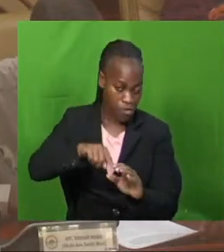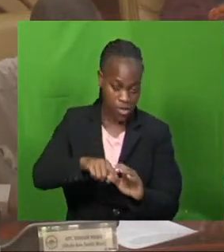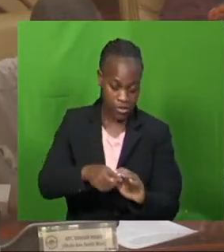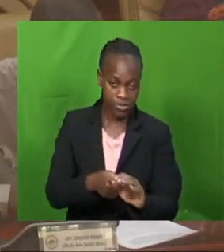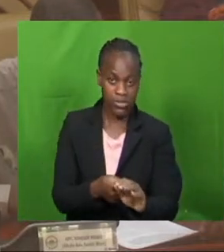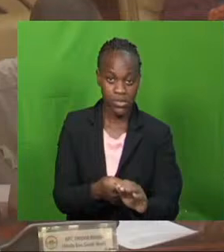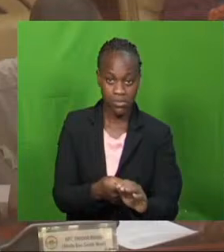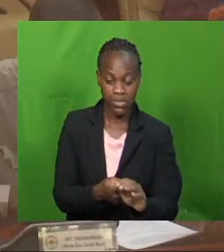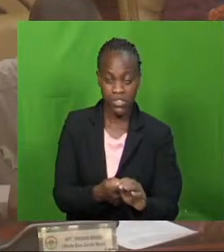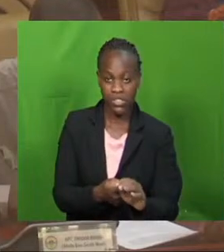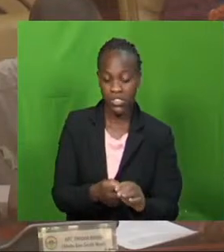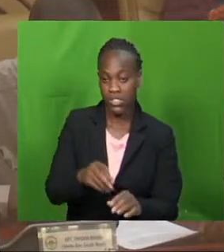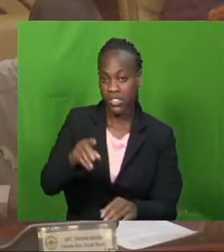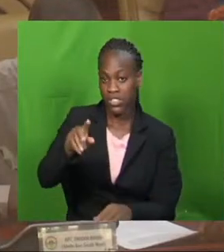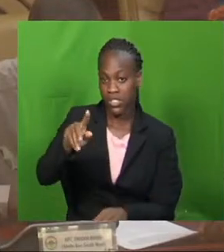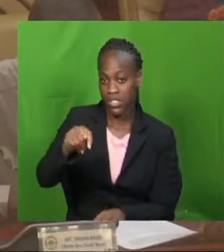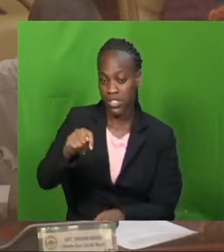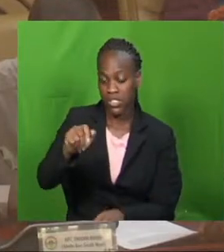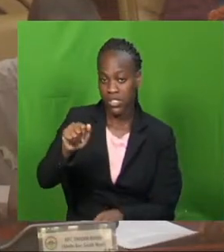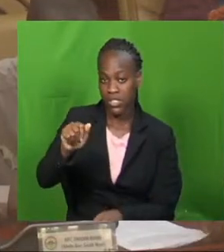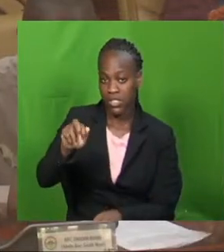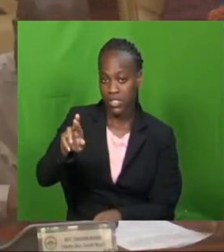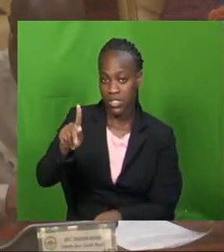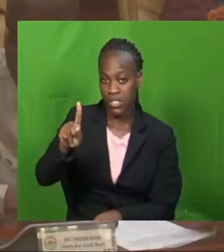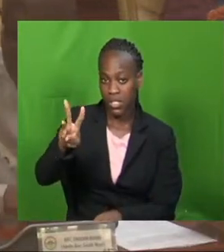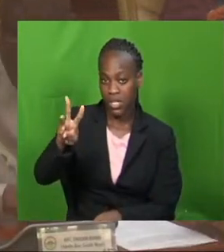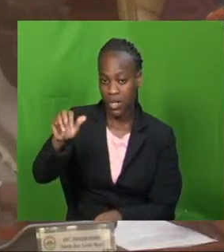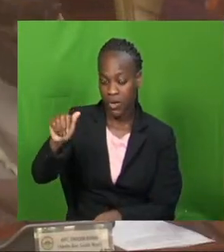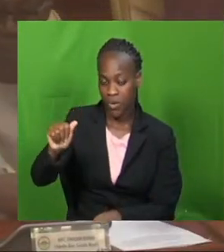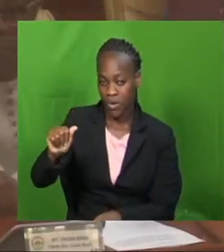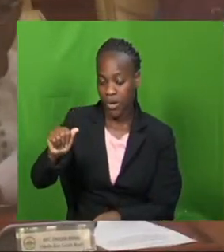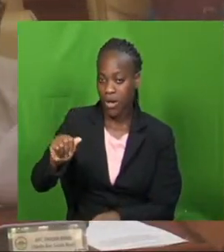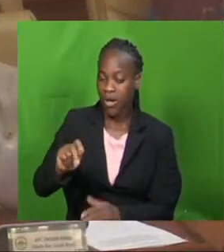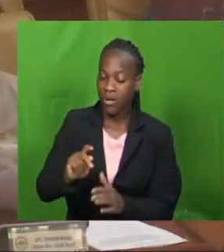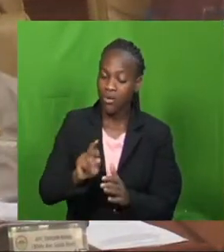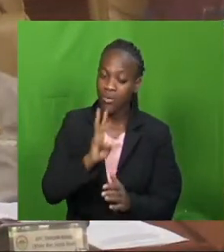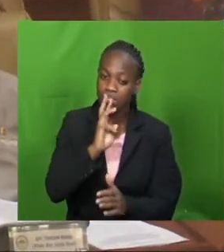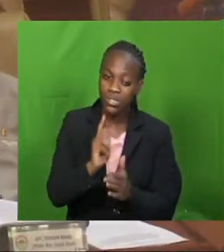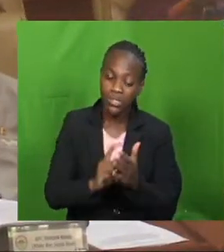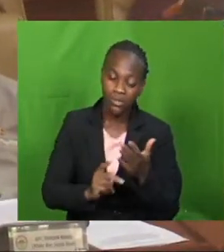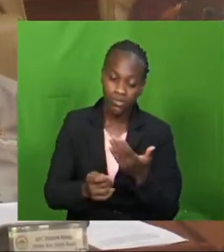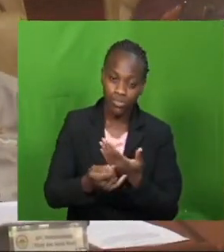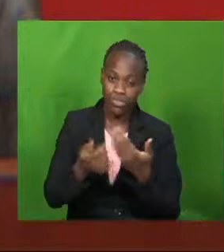the Takwa Israel water project. Thank you, Mr. Speaker.